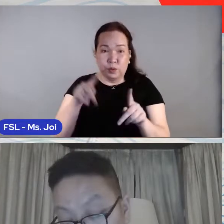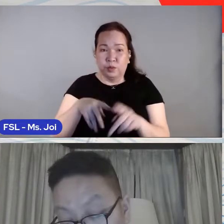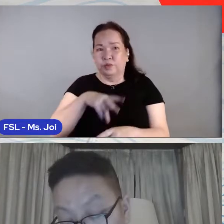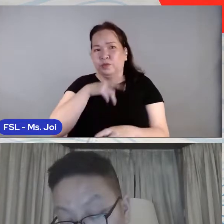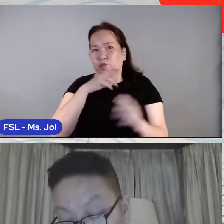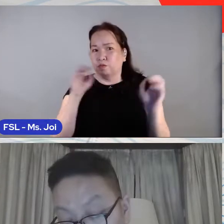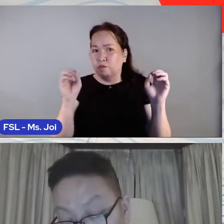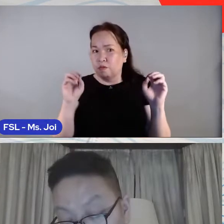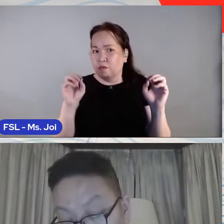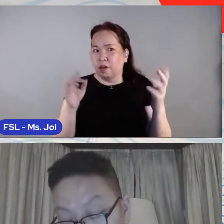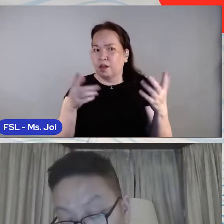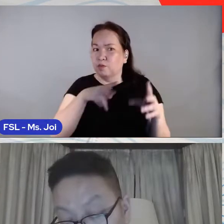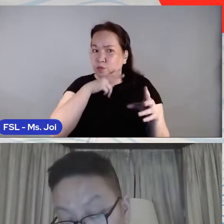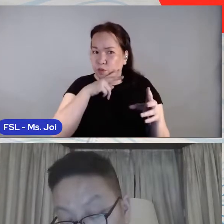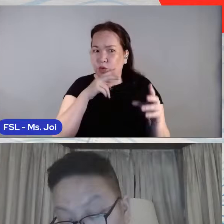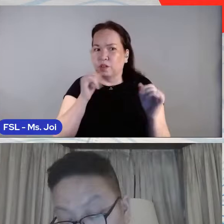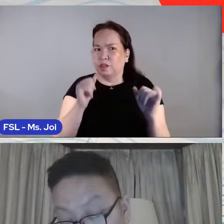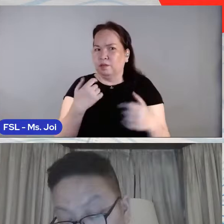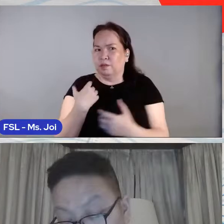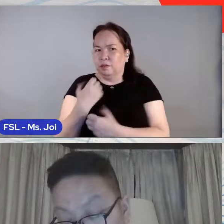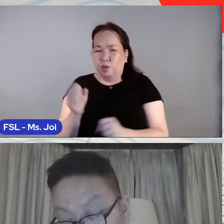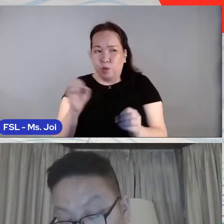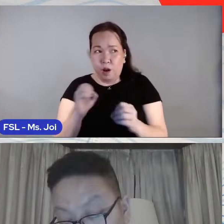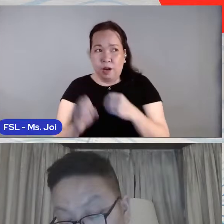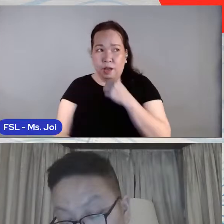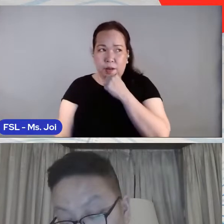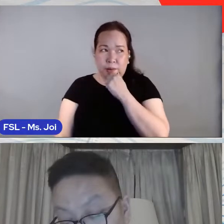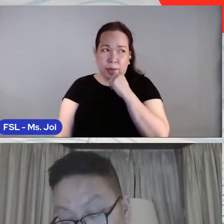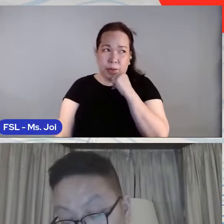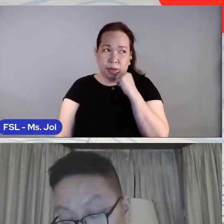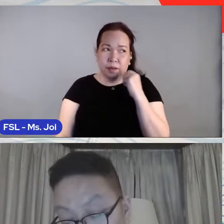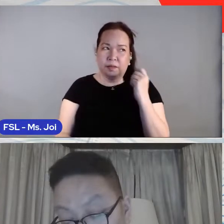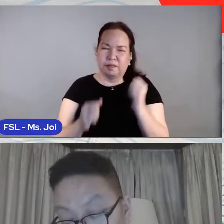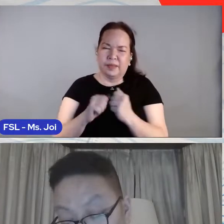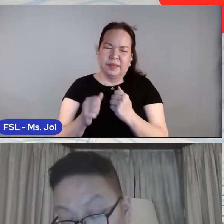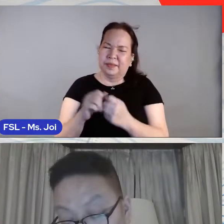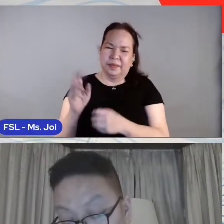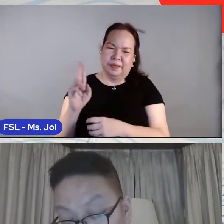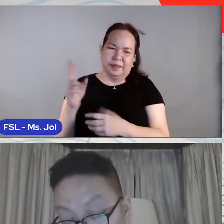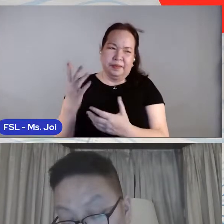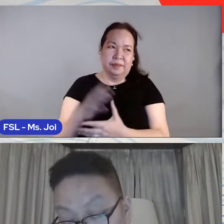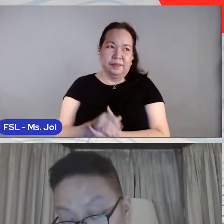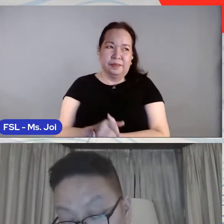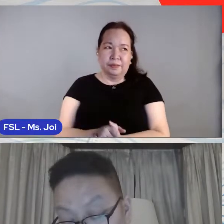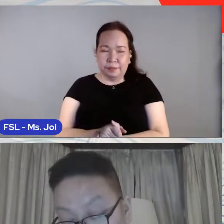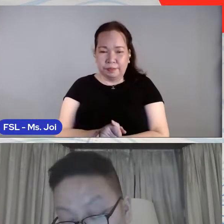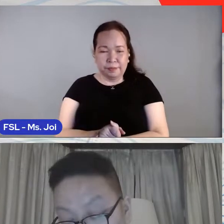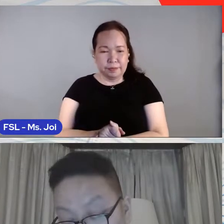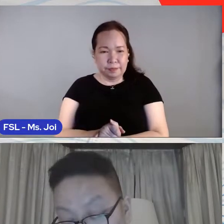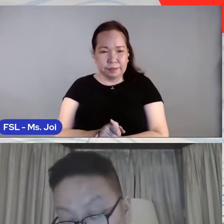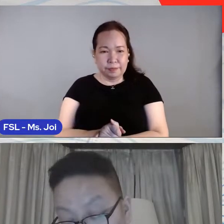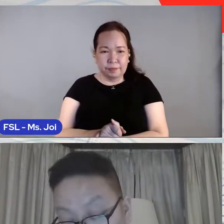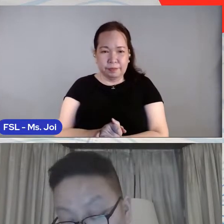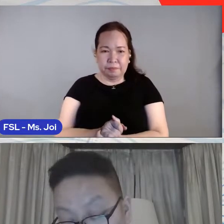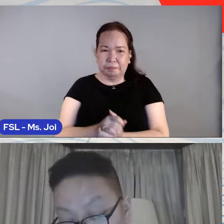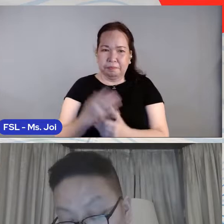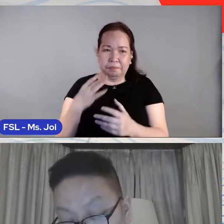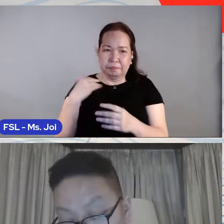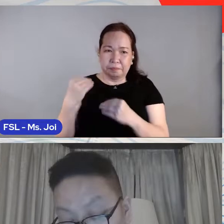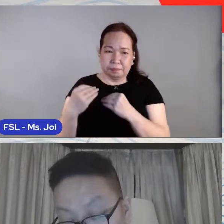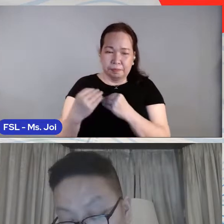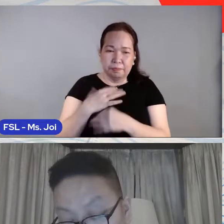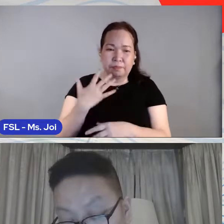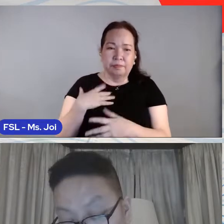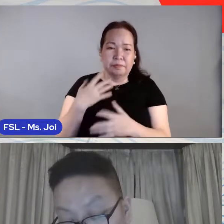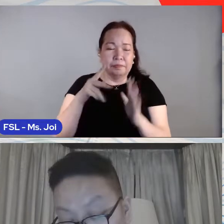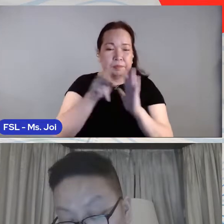yan narating, it might be useless. It might be, it won't affect policy reform.